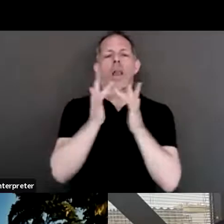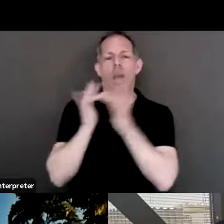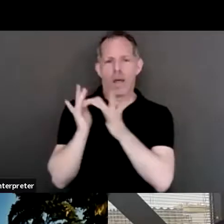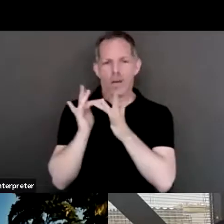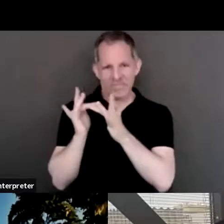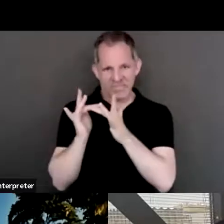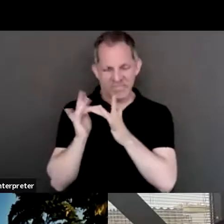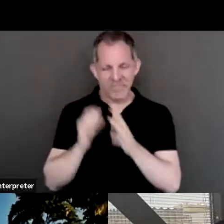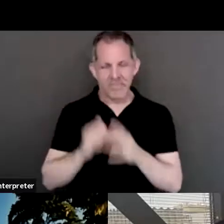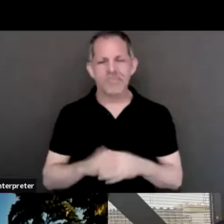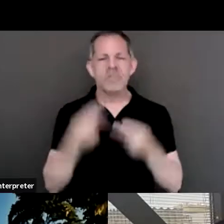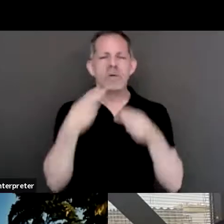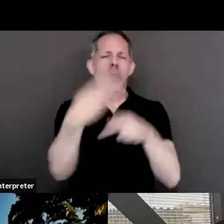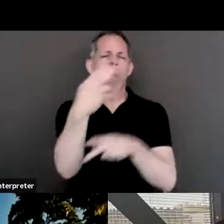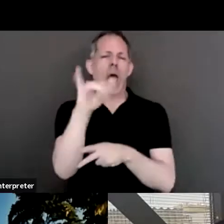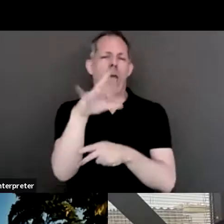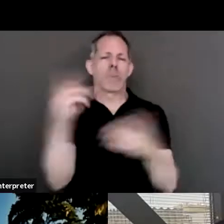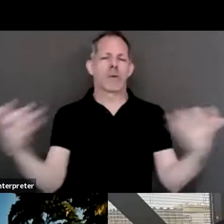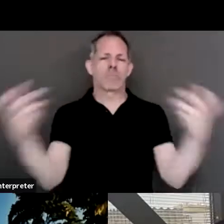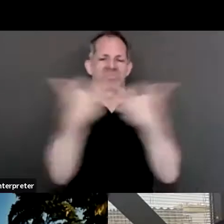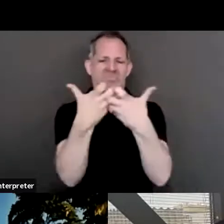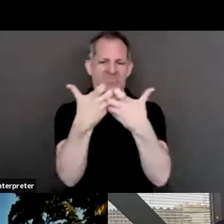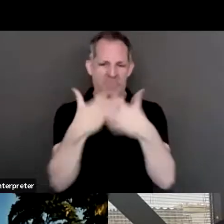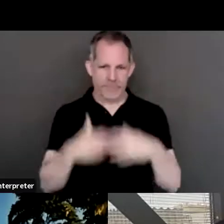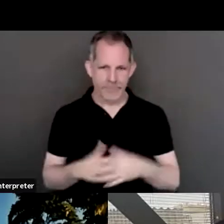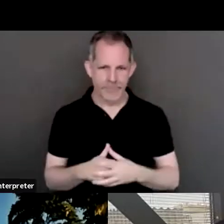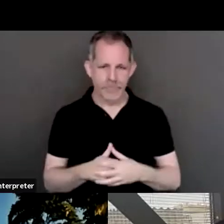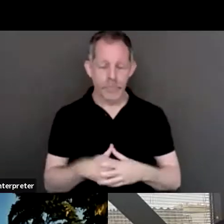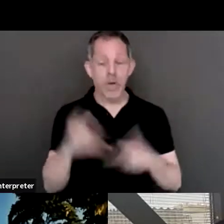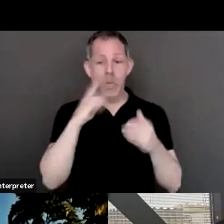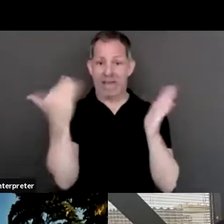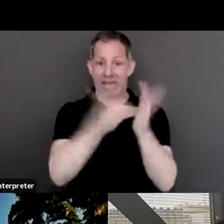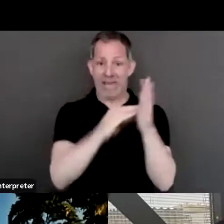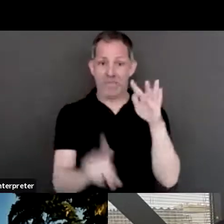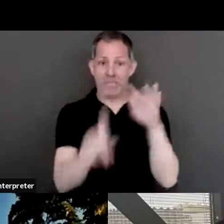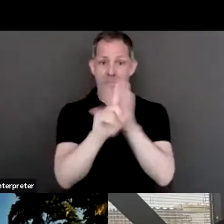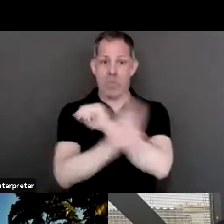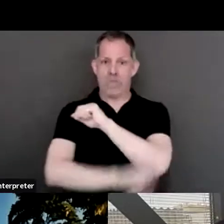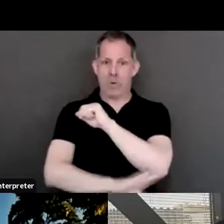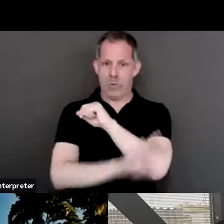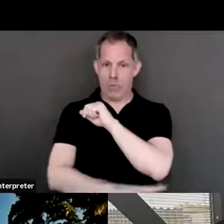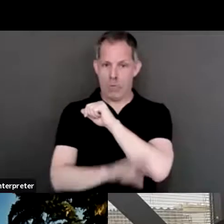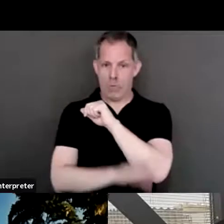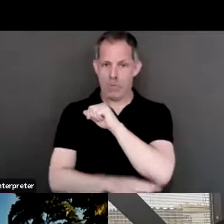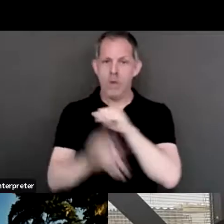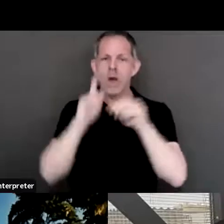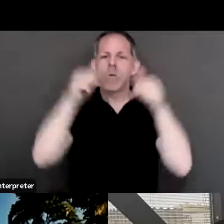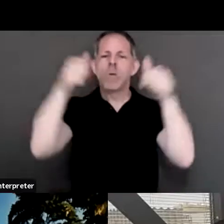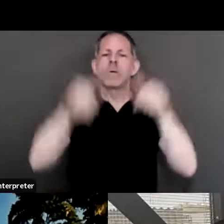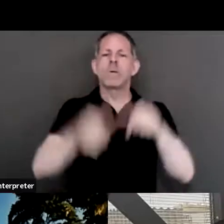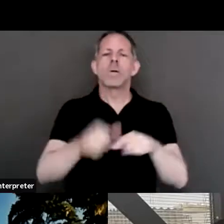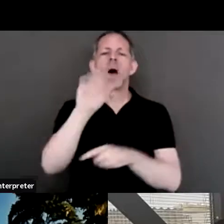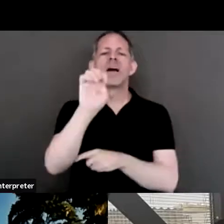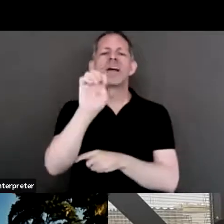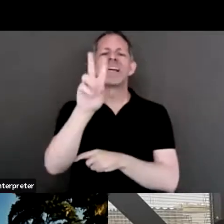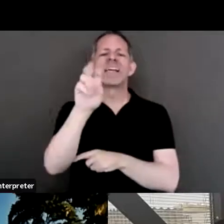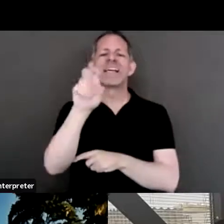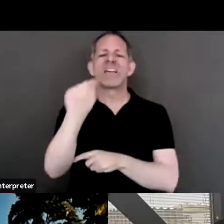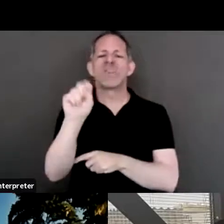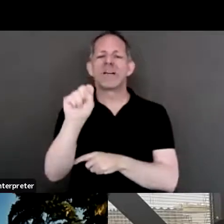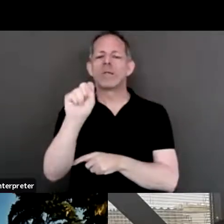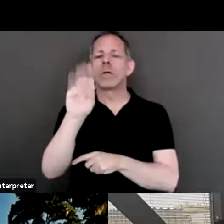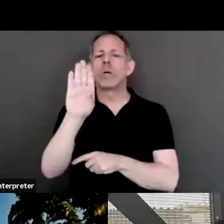up in September, and usually it's on Eventbrite, where people can look for the next training, the upcoming